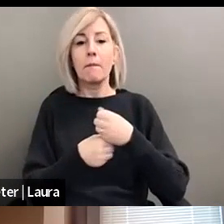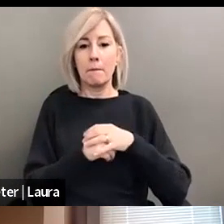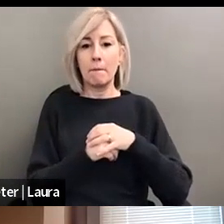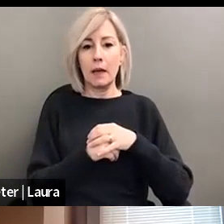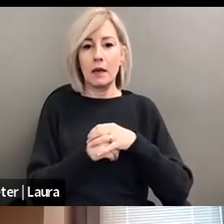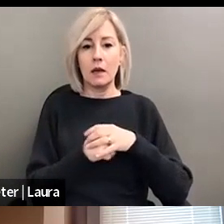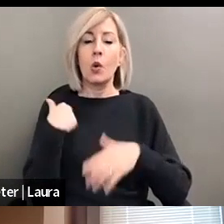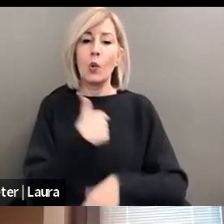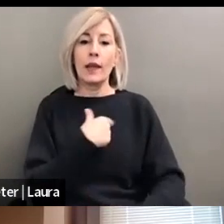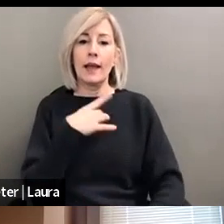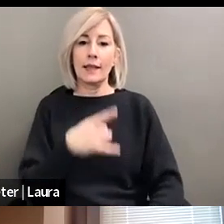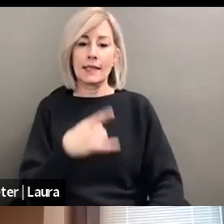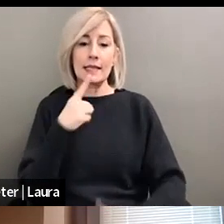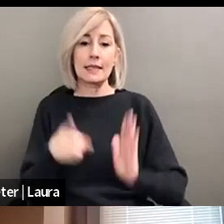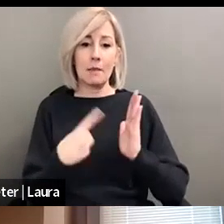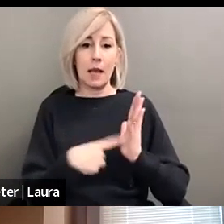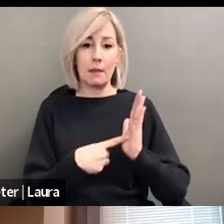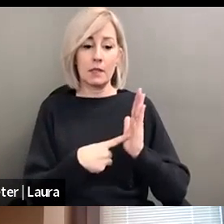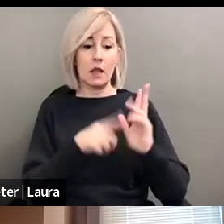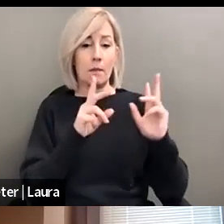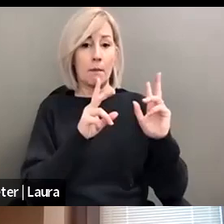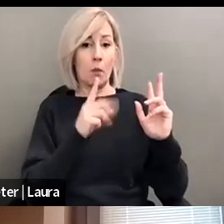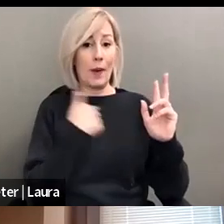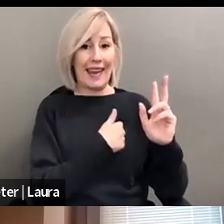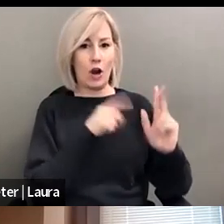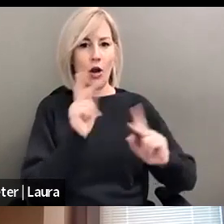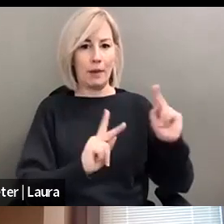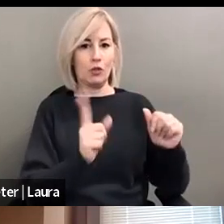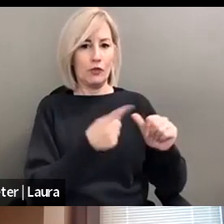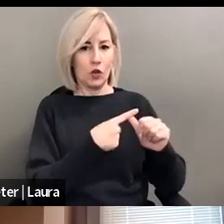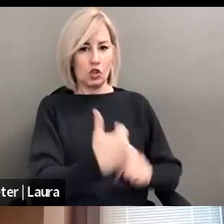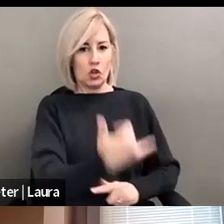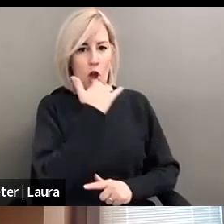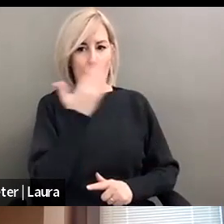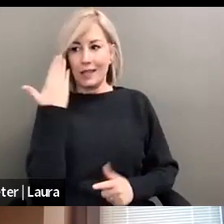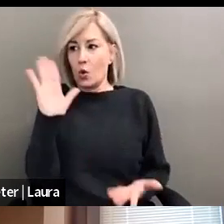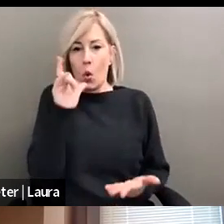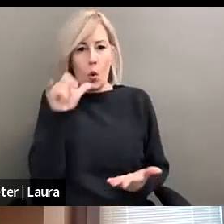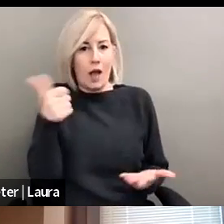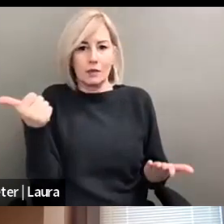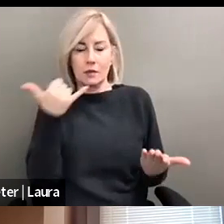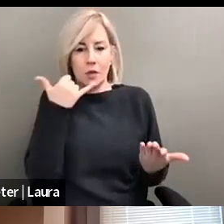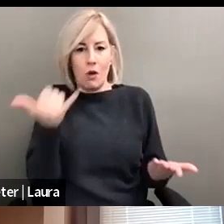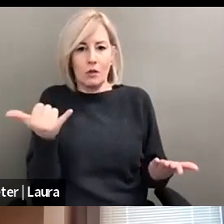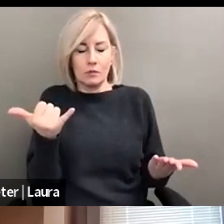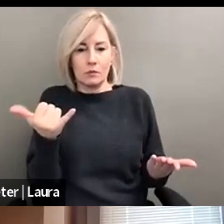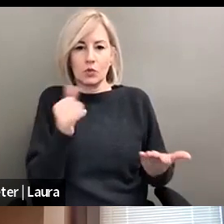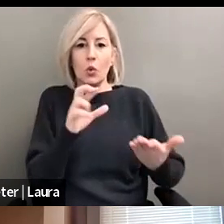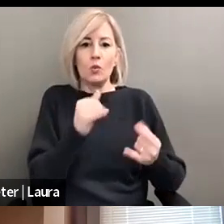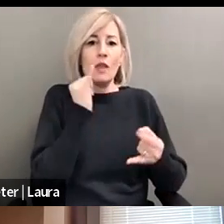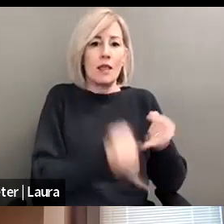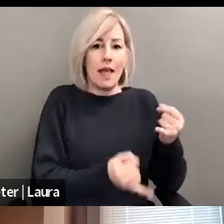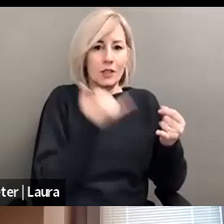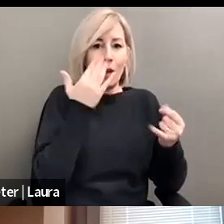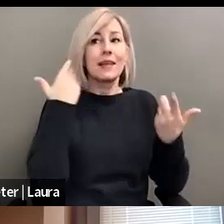we like to say that sometimes we're people's first call because they don't know who else to call about something, or we're somebody's last call because they've